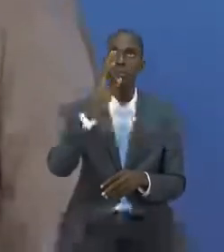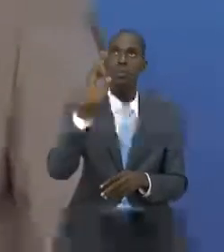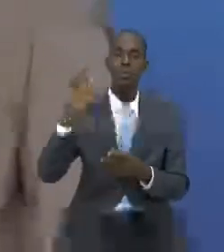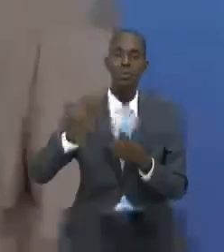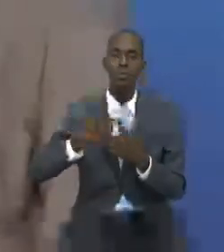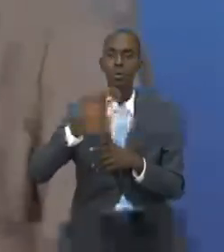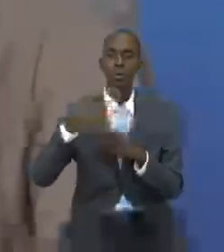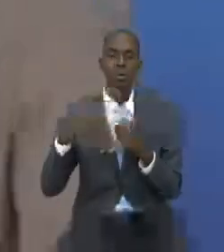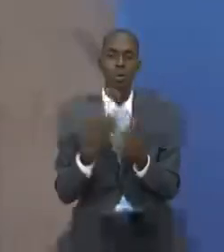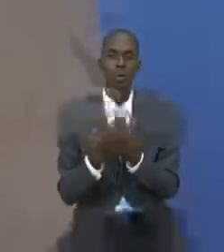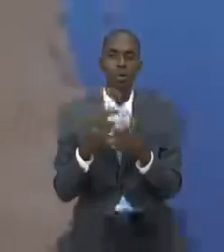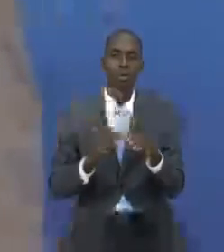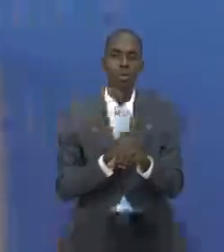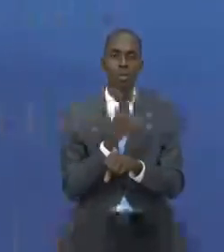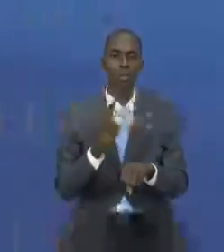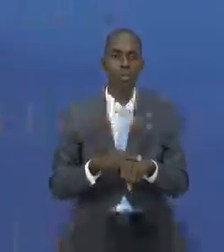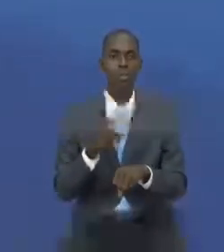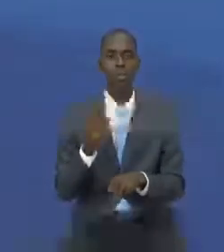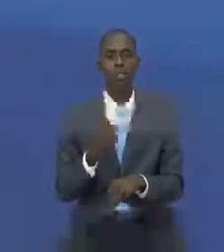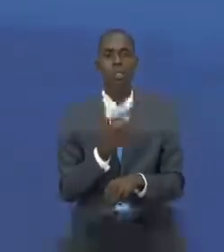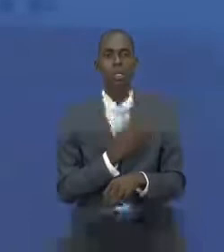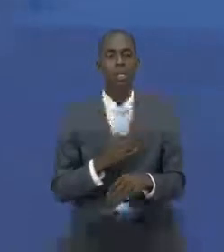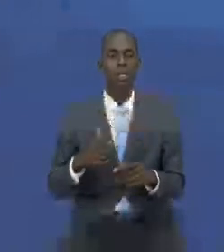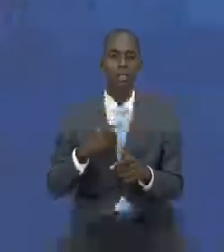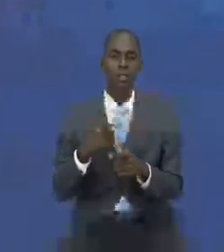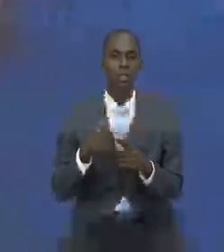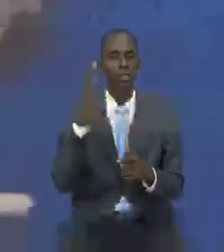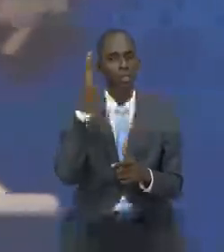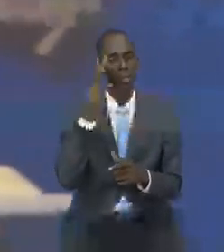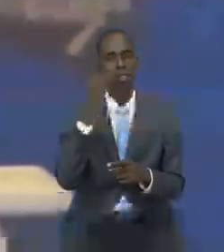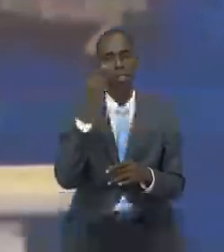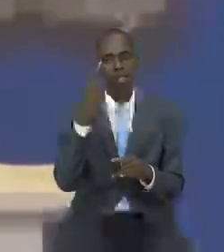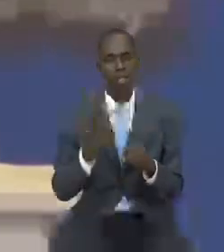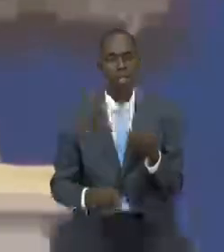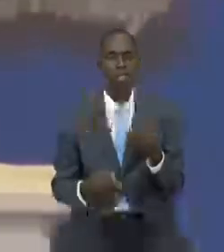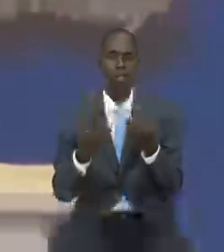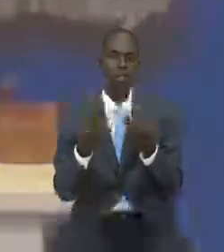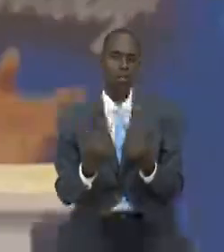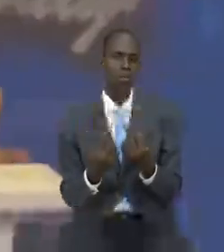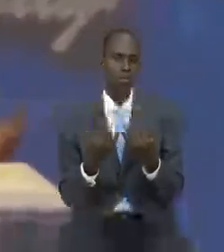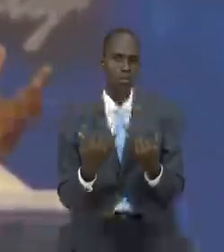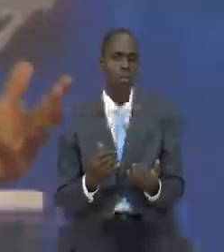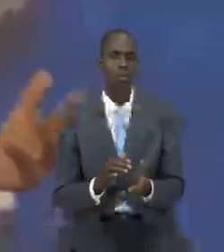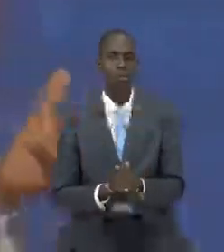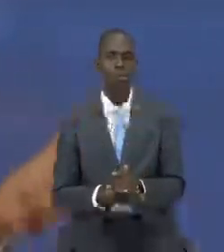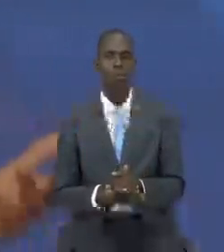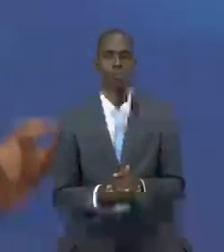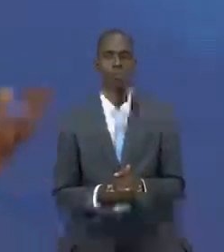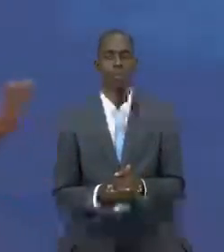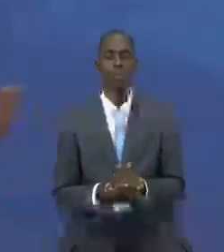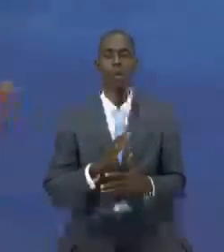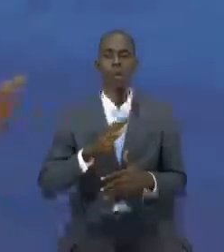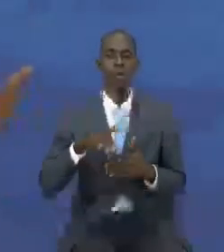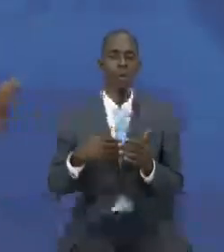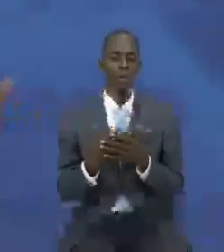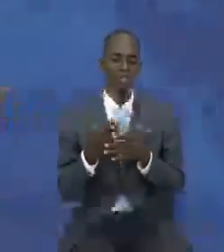and then shall the end come. Now, those early